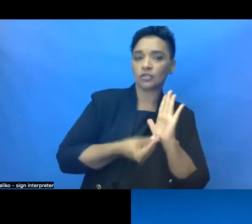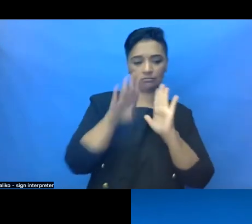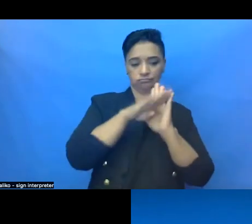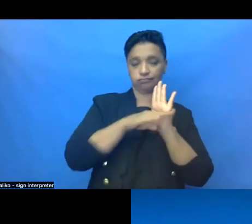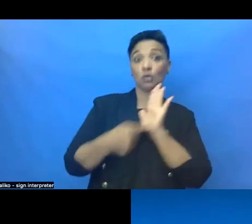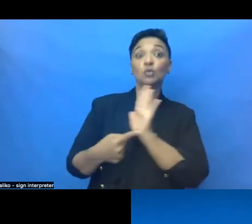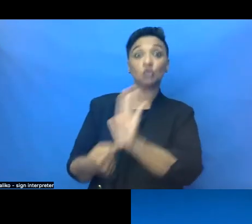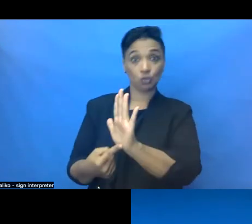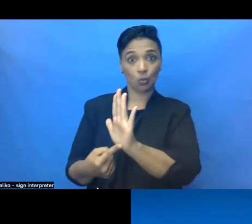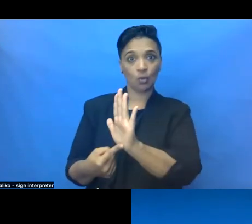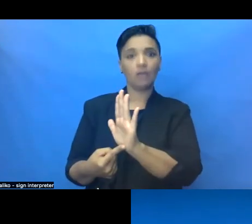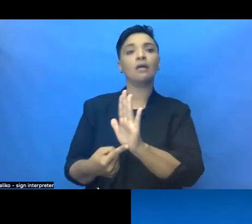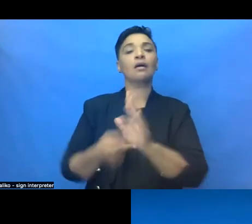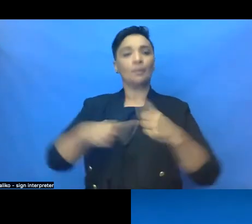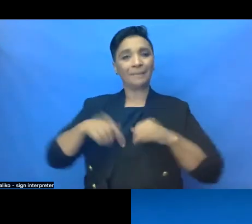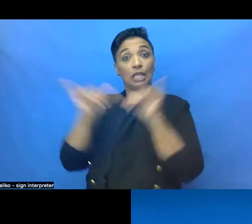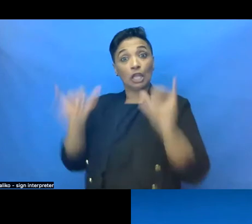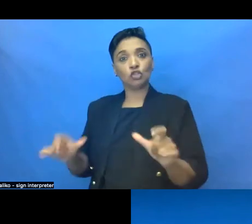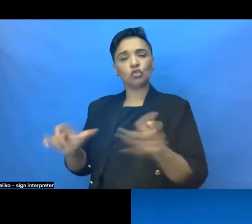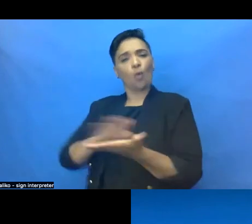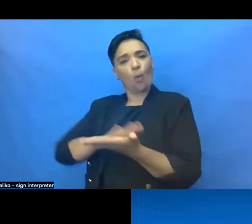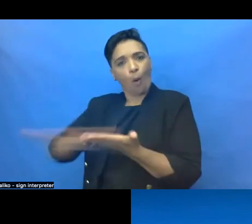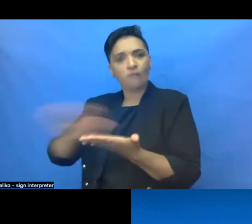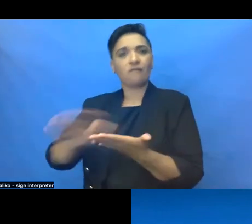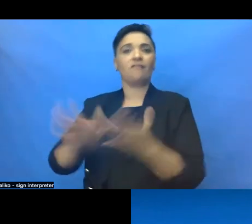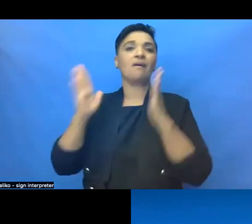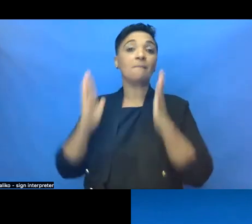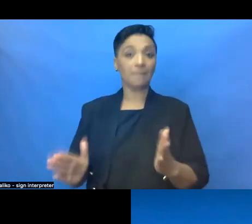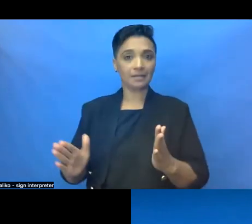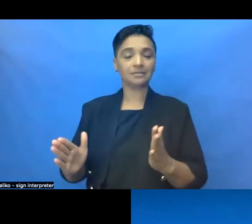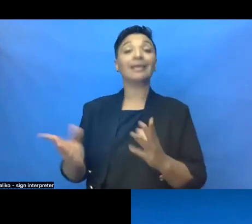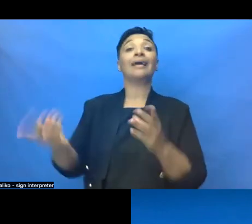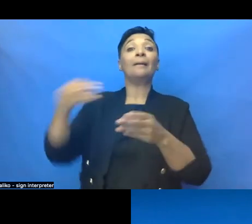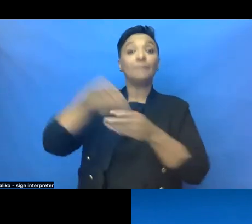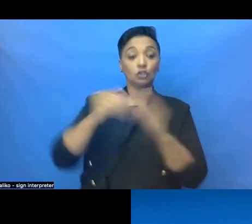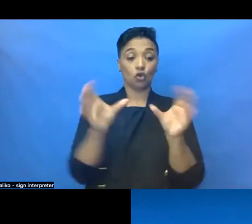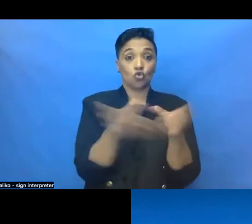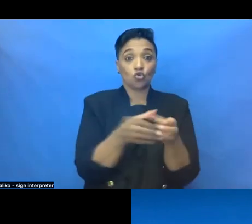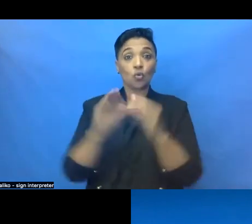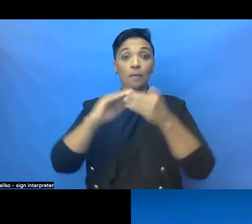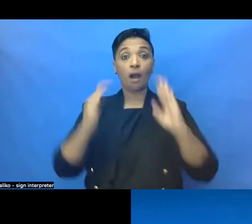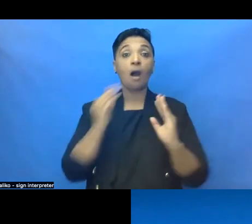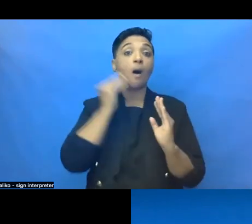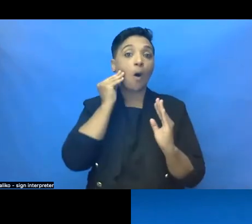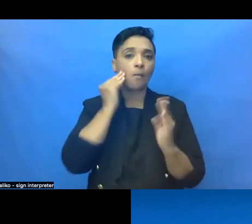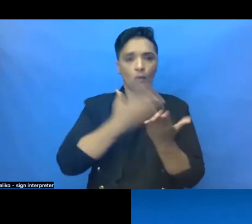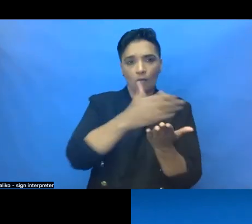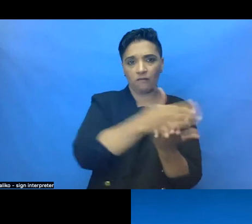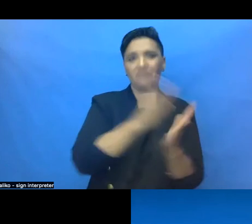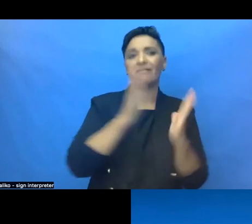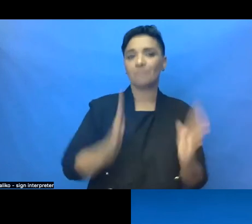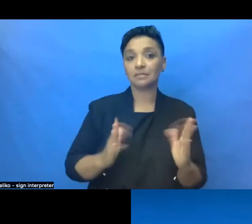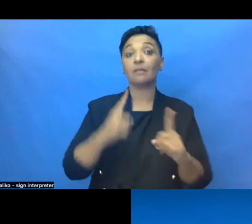end institutionalization, any form of institutionalization, including group homes for children, and to